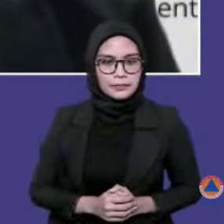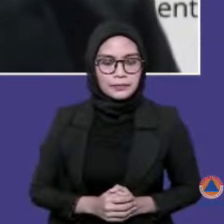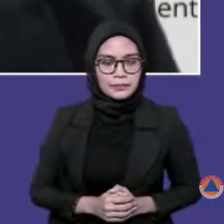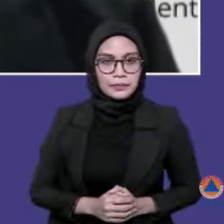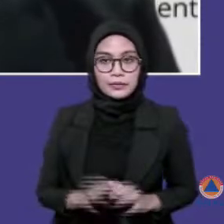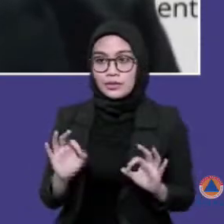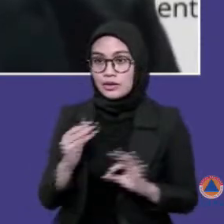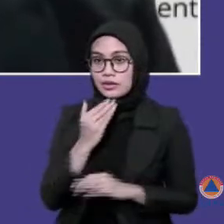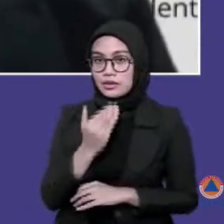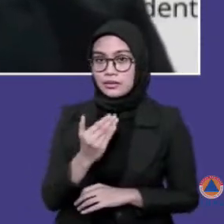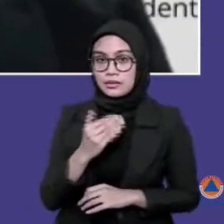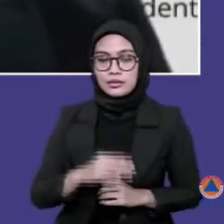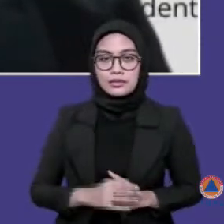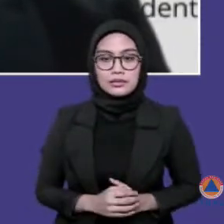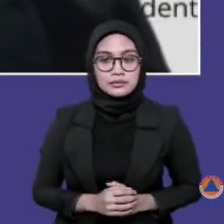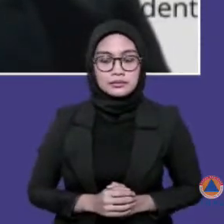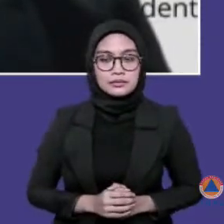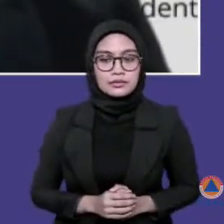Okay, thank you.